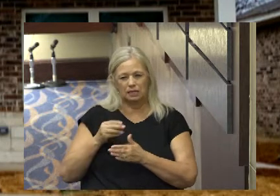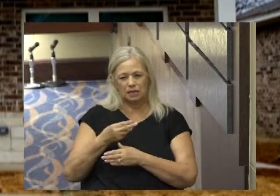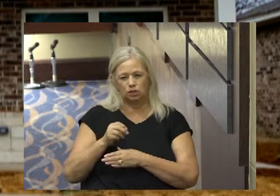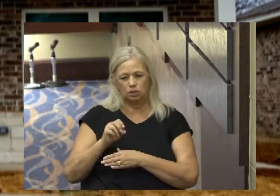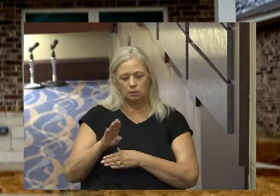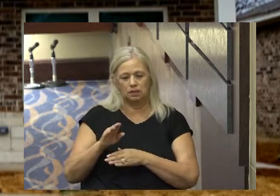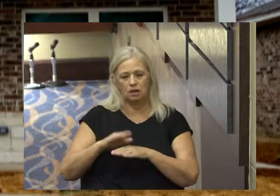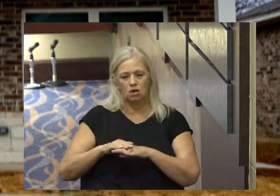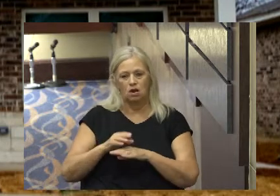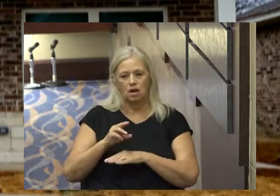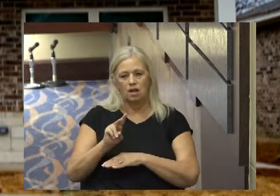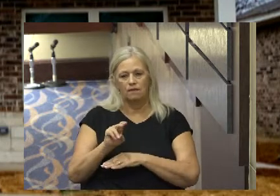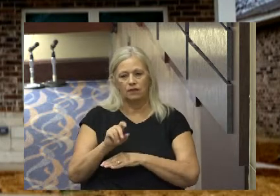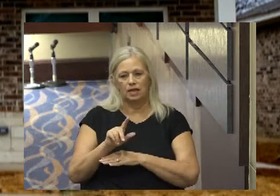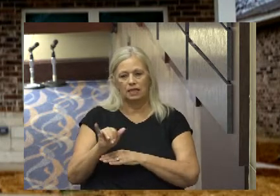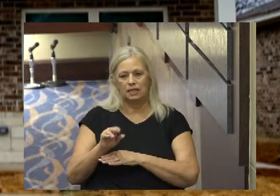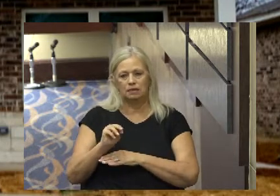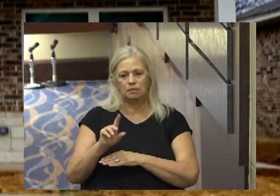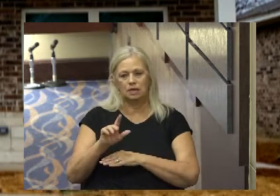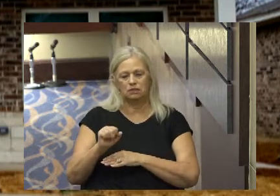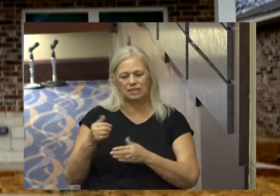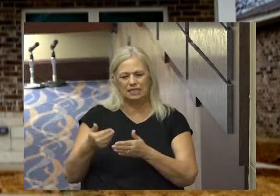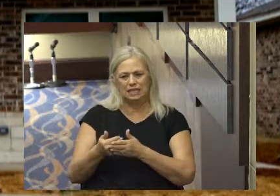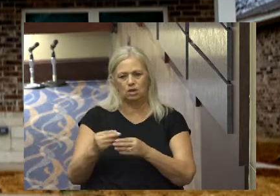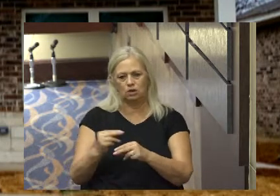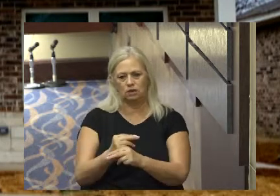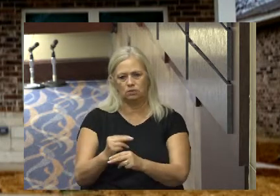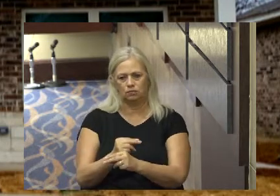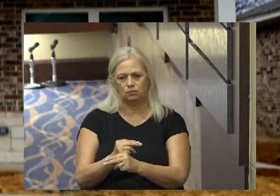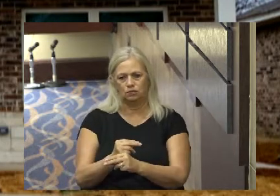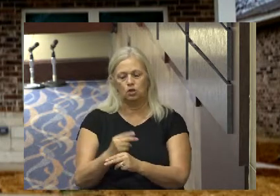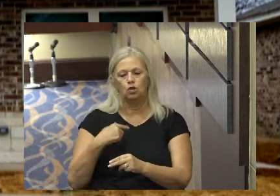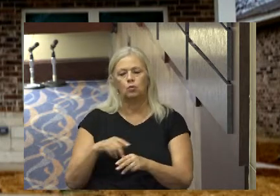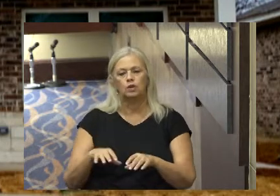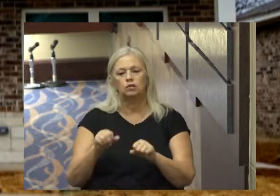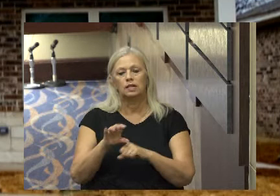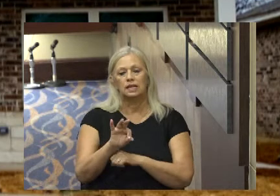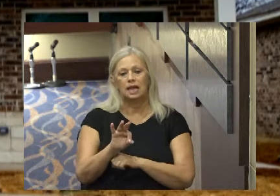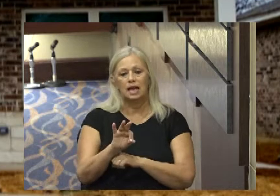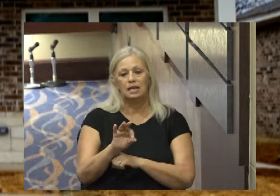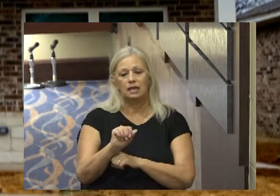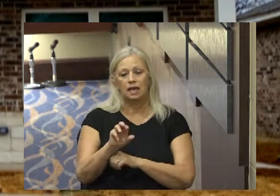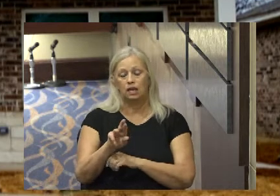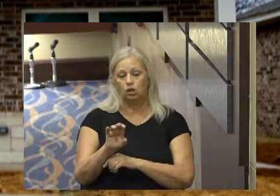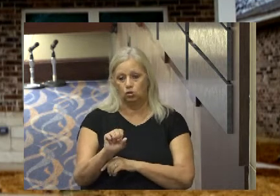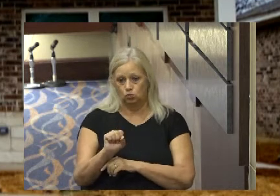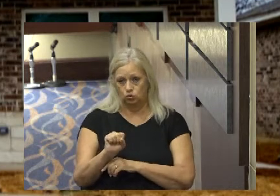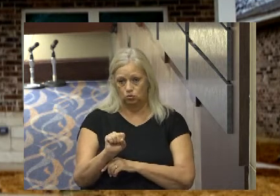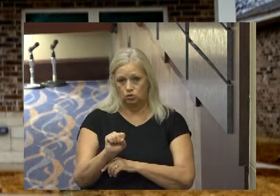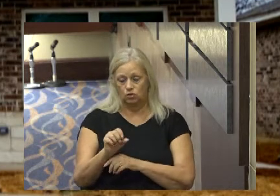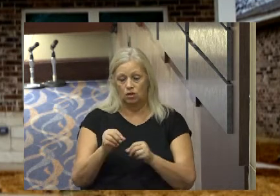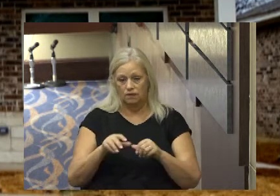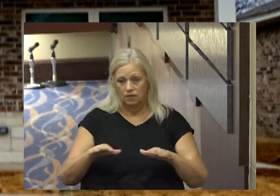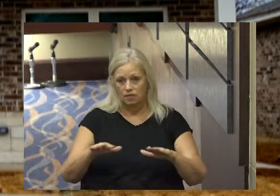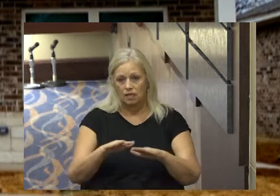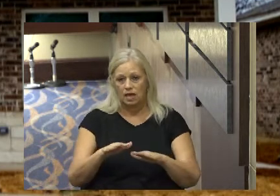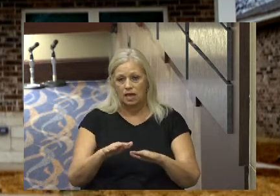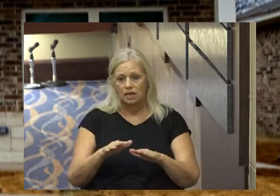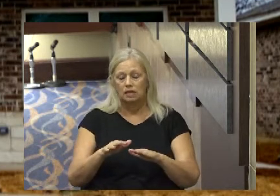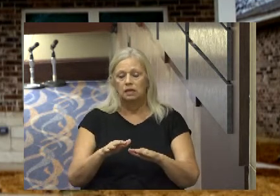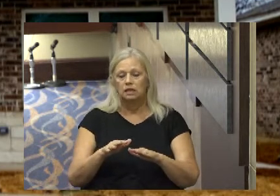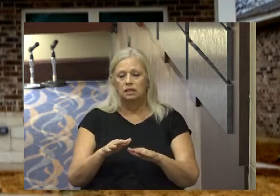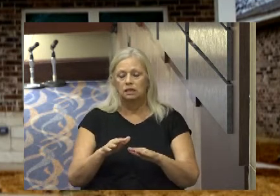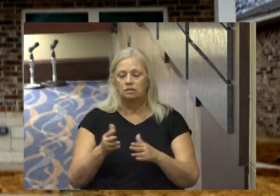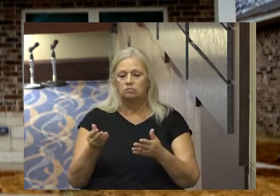Drive near the interstate. So we took 9 acres of land and brought in a few partners to help